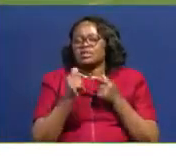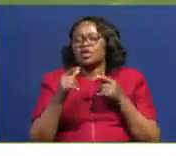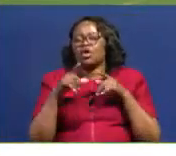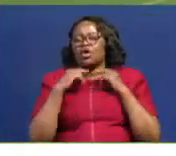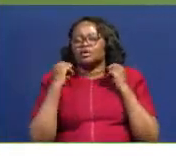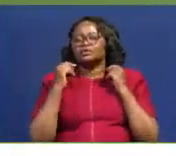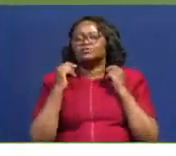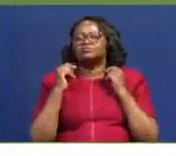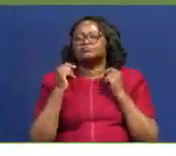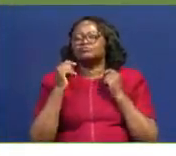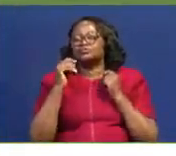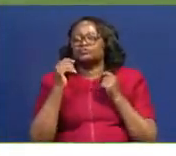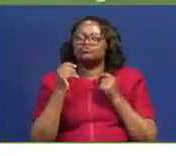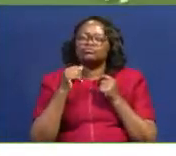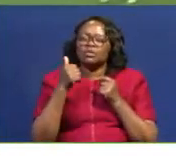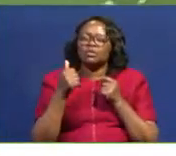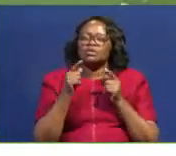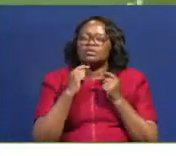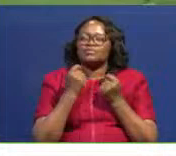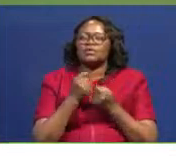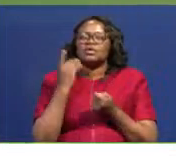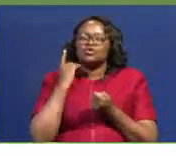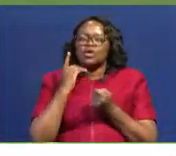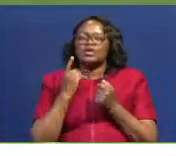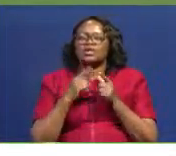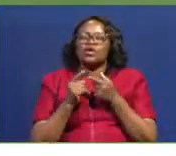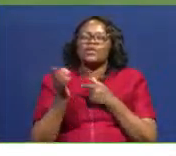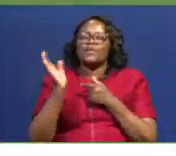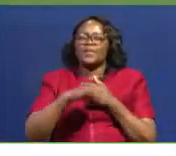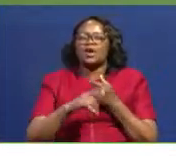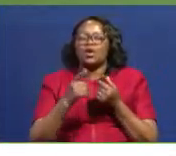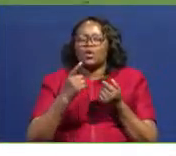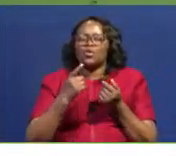host Mara Sugar at Dandora Stadium, hoping to go back